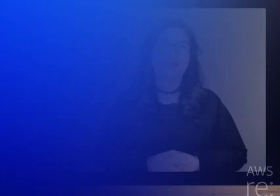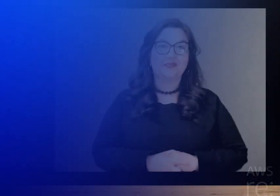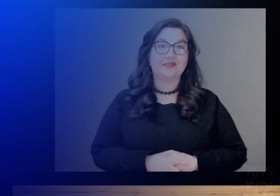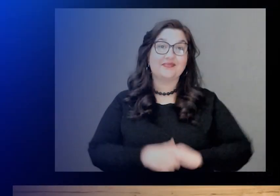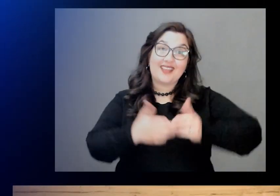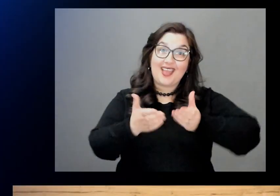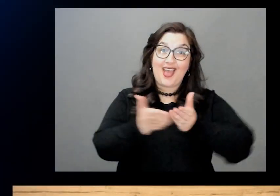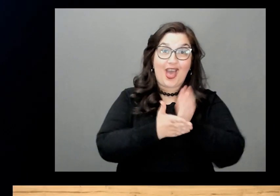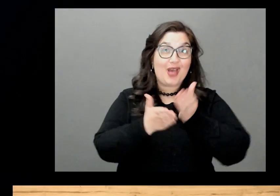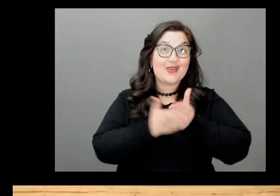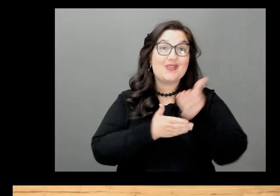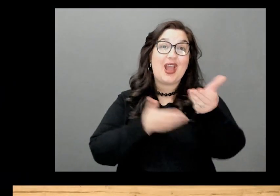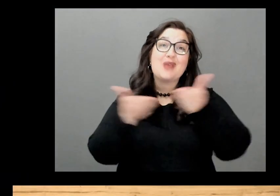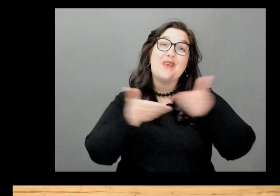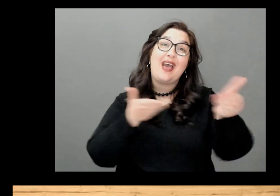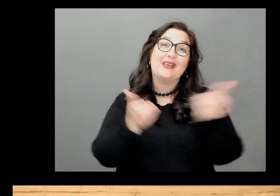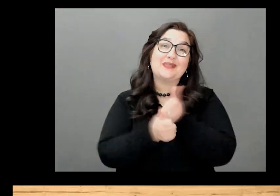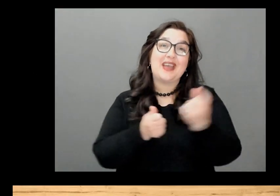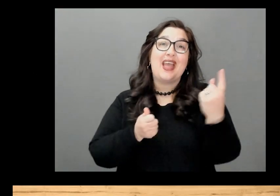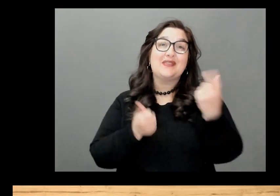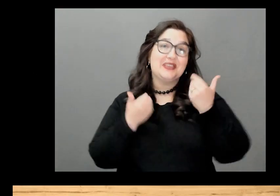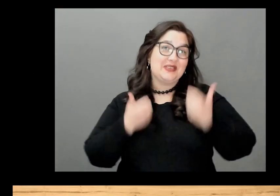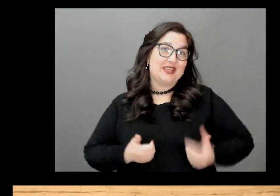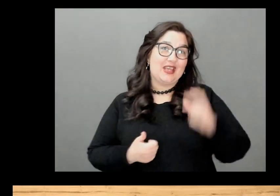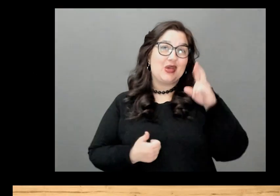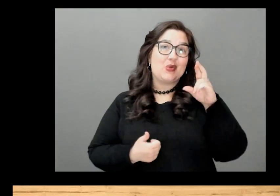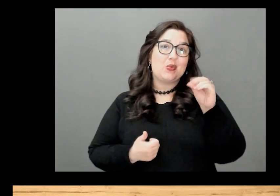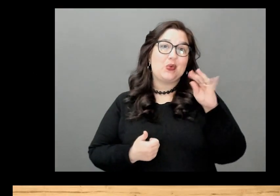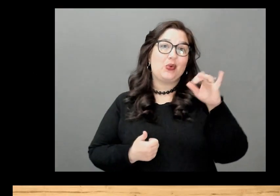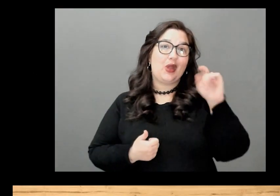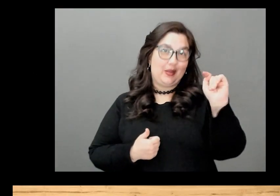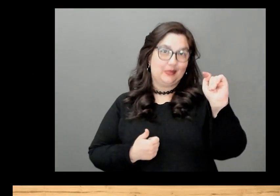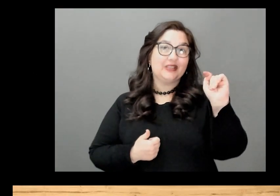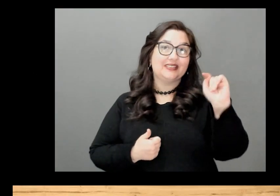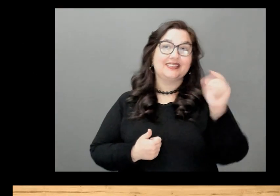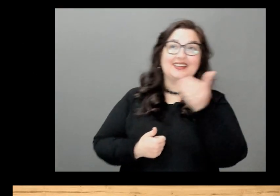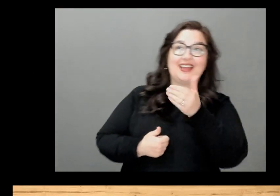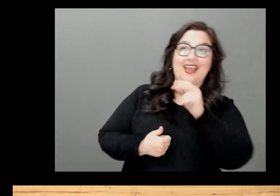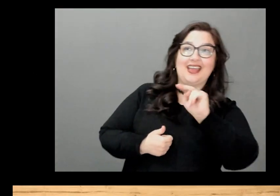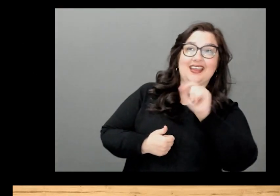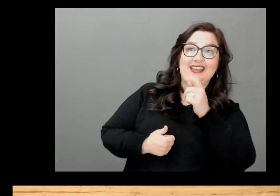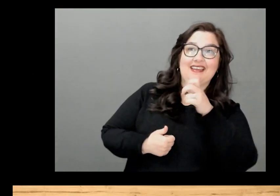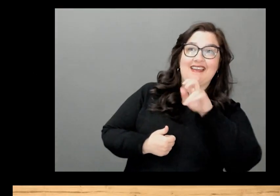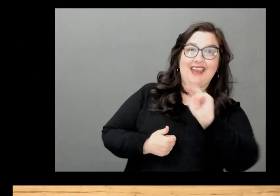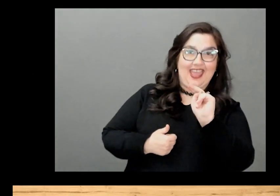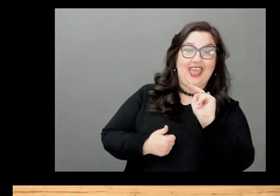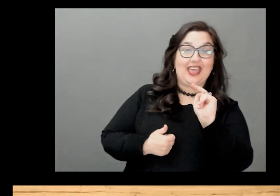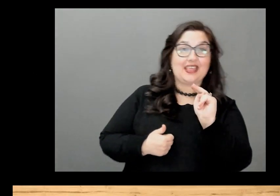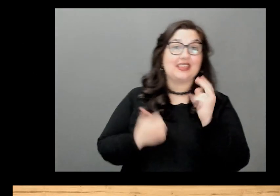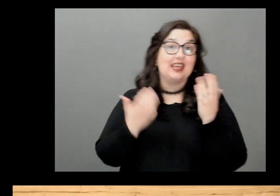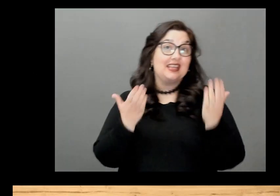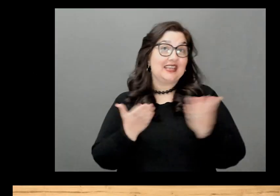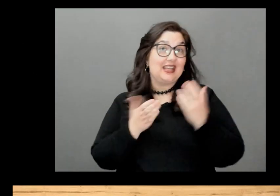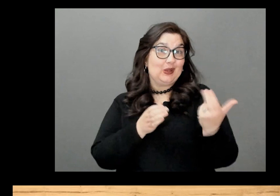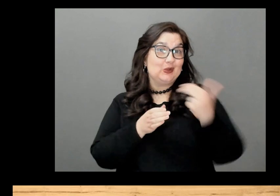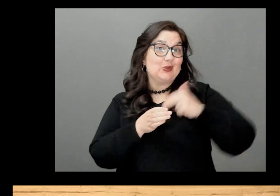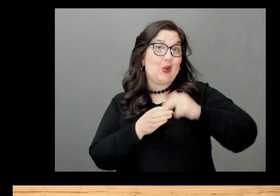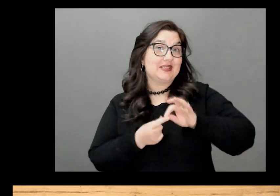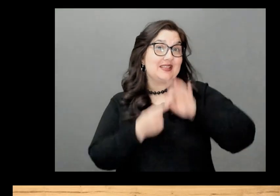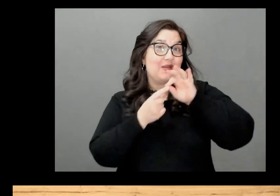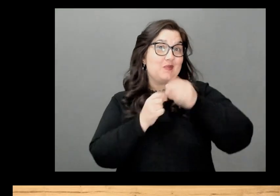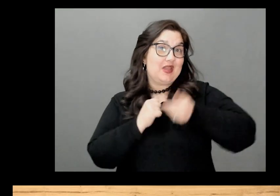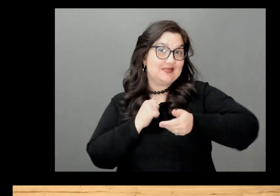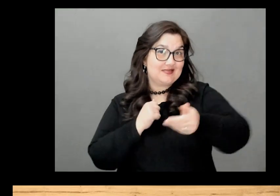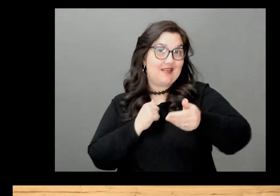All right, welcome everybody. I'm Robert. This is my co-host Nathan, and we are joined here by our special guest,